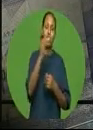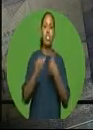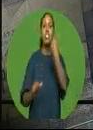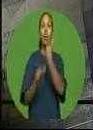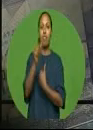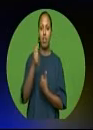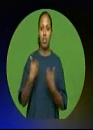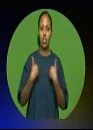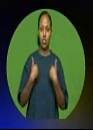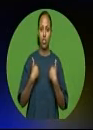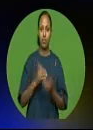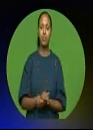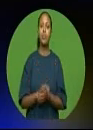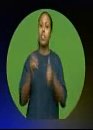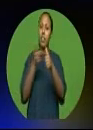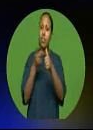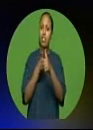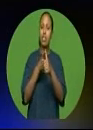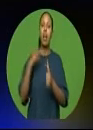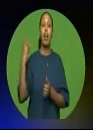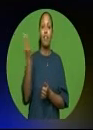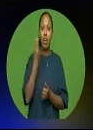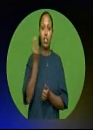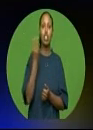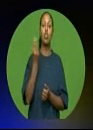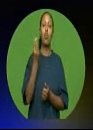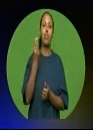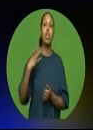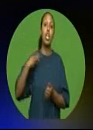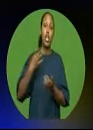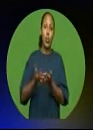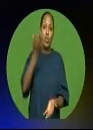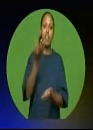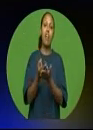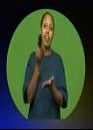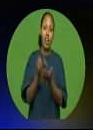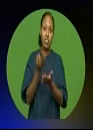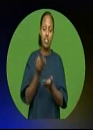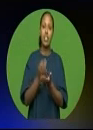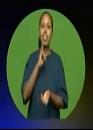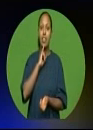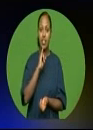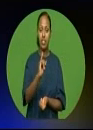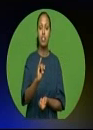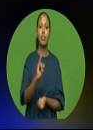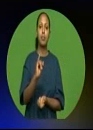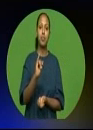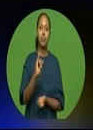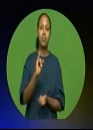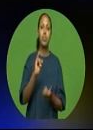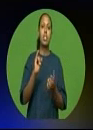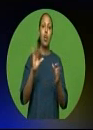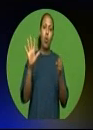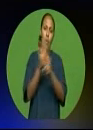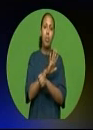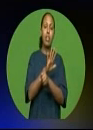disadvantages. The first advantage of equity financing is